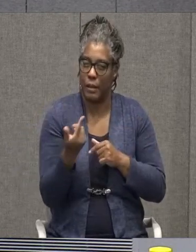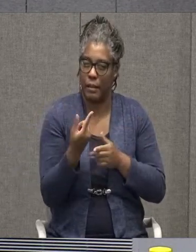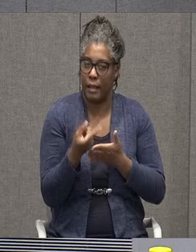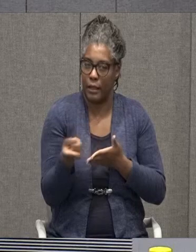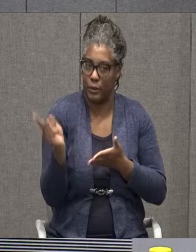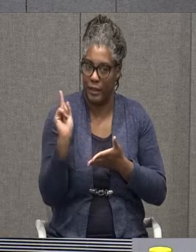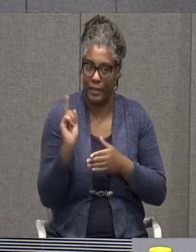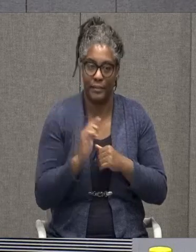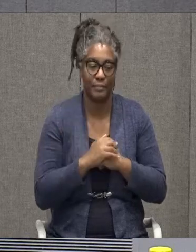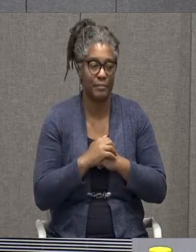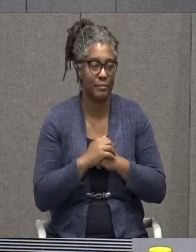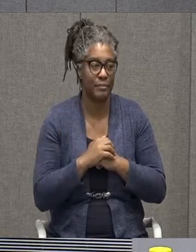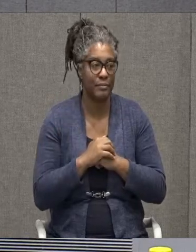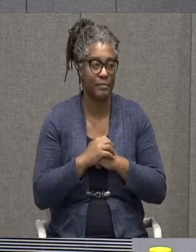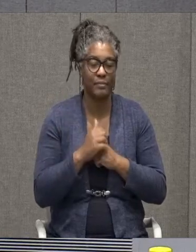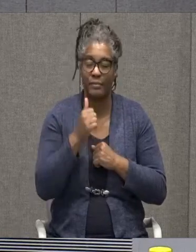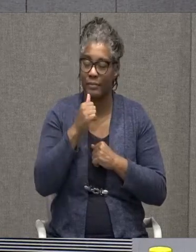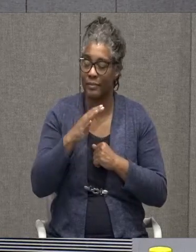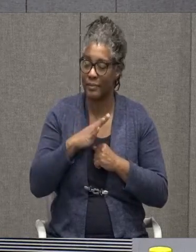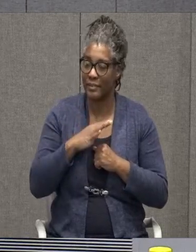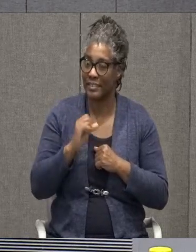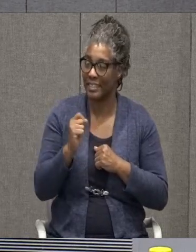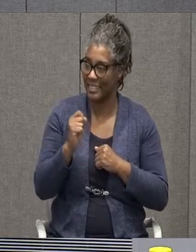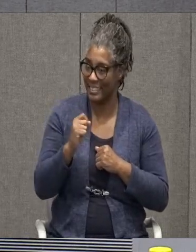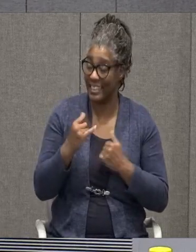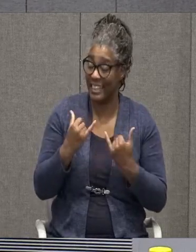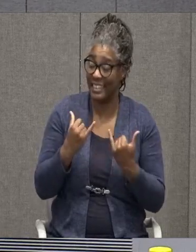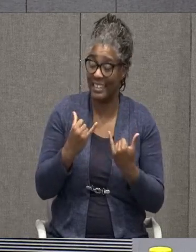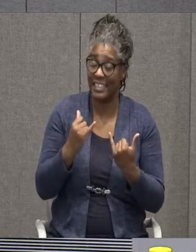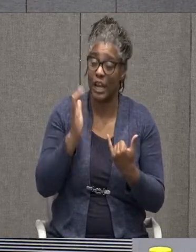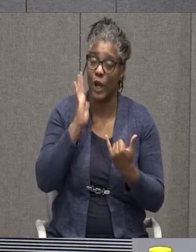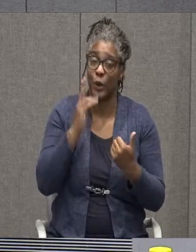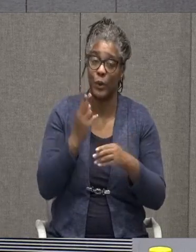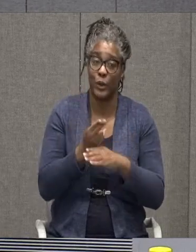All right, we're going to use this table,